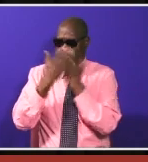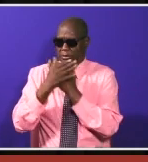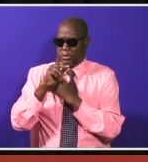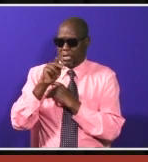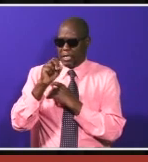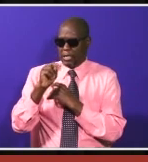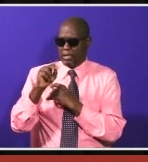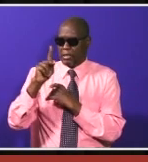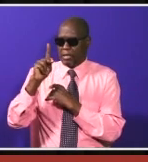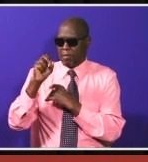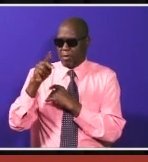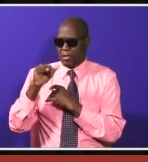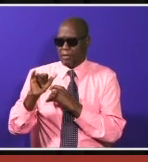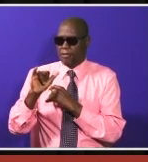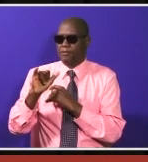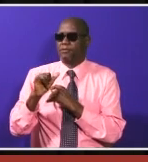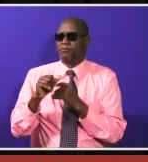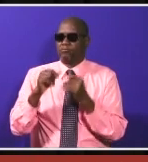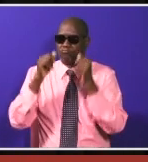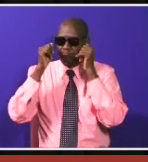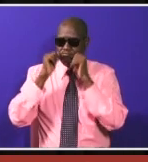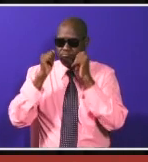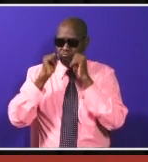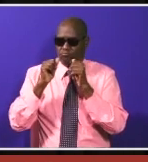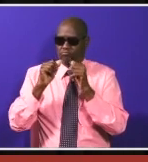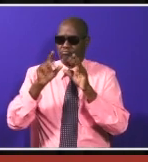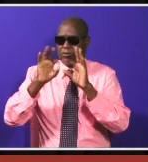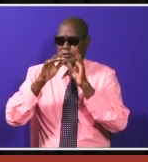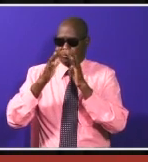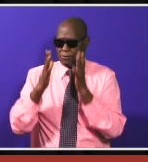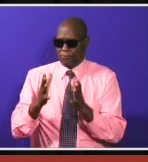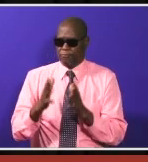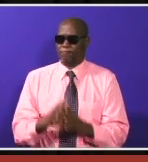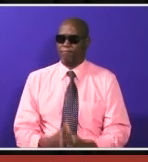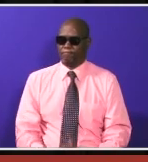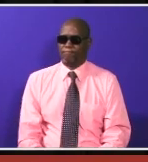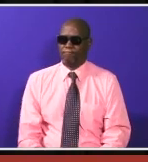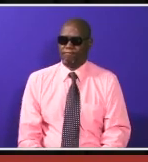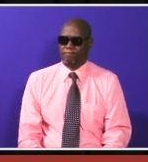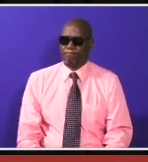Kimani. And my co-presenter on the sign language interpretation has been Boniface Moridi.